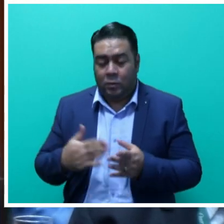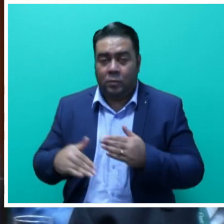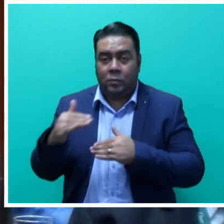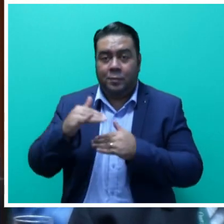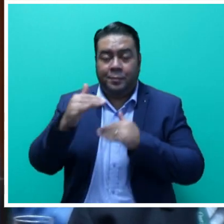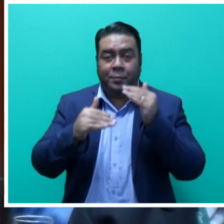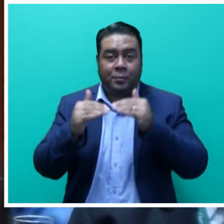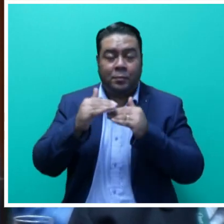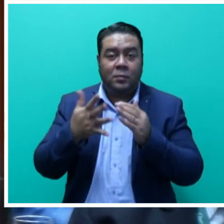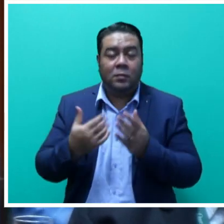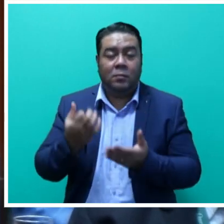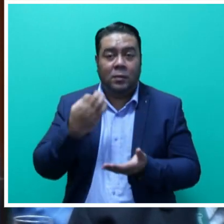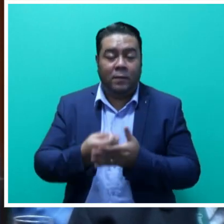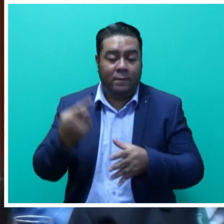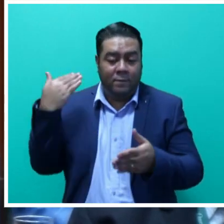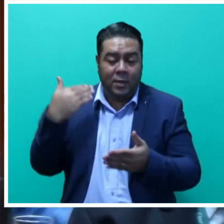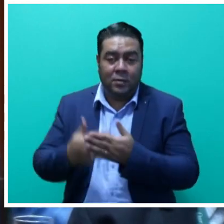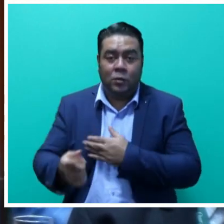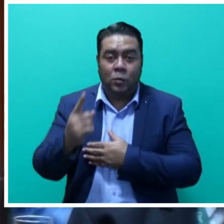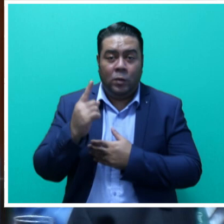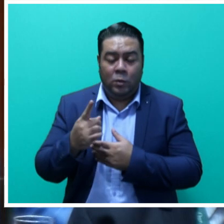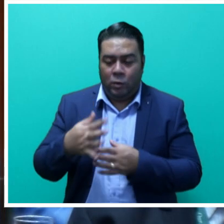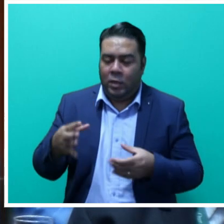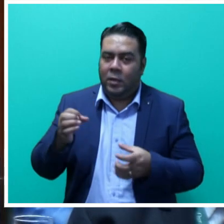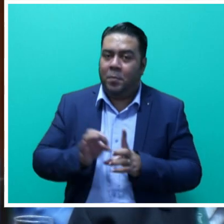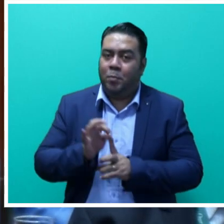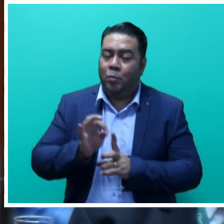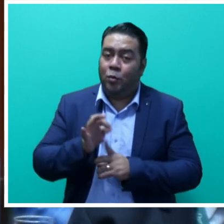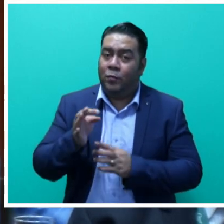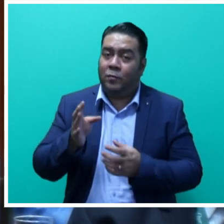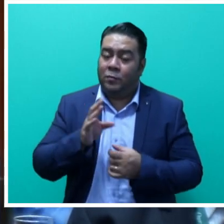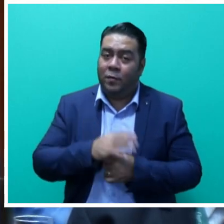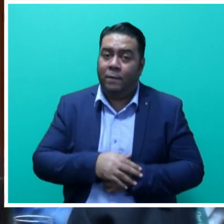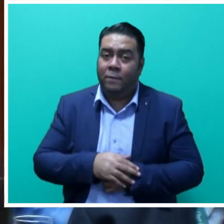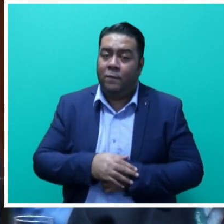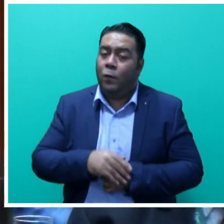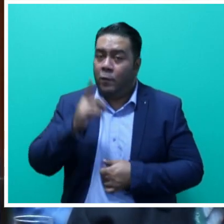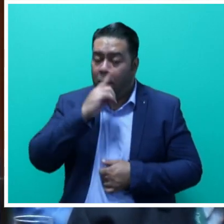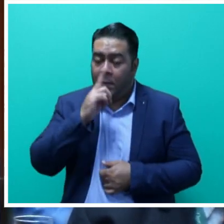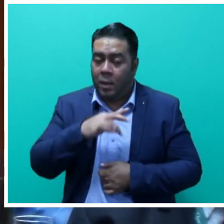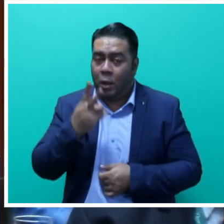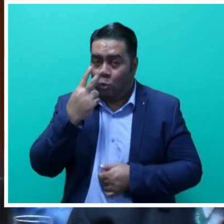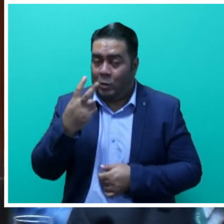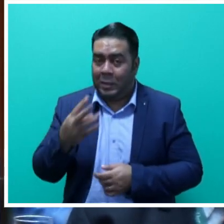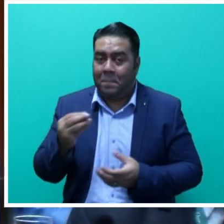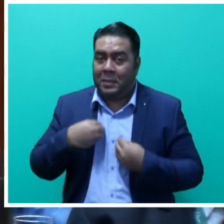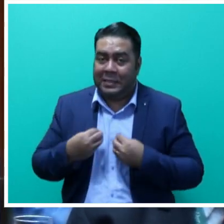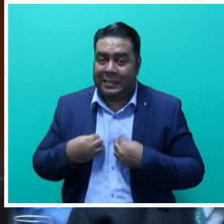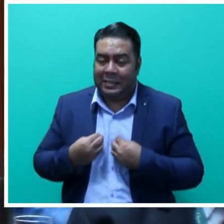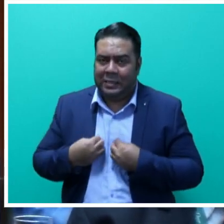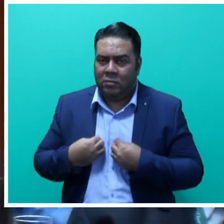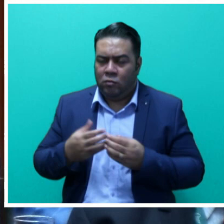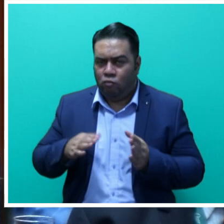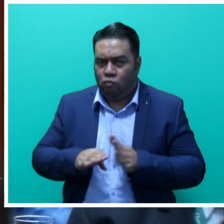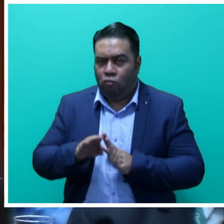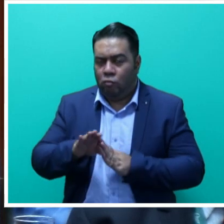phase 1 and will continue to improve essential services and infrastructure for people and tourism businesses, and further enhance the environmental,